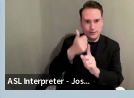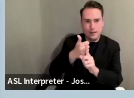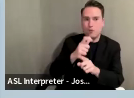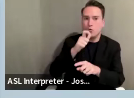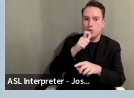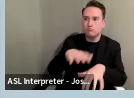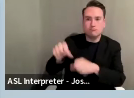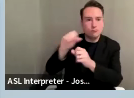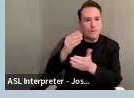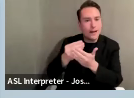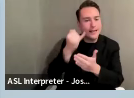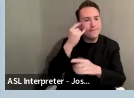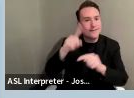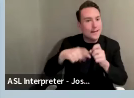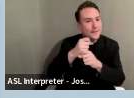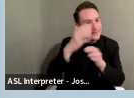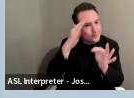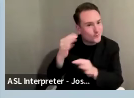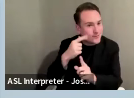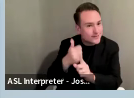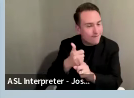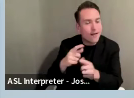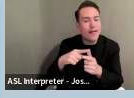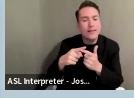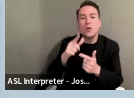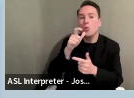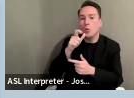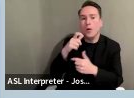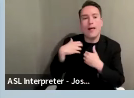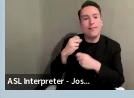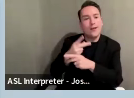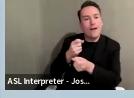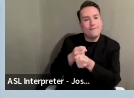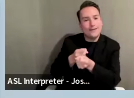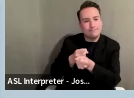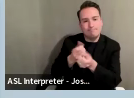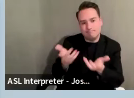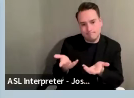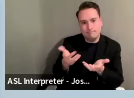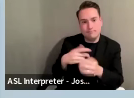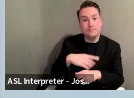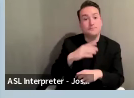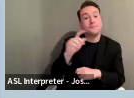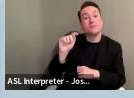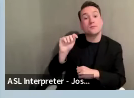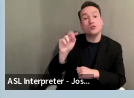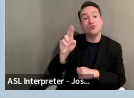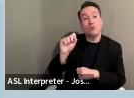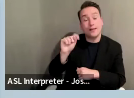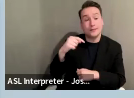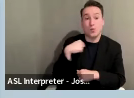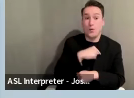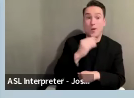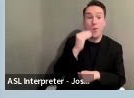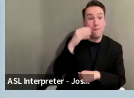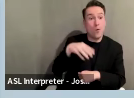they are incapacitated, and who should be their healthcare advocate if they're incapacitated. The trust is something that we homeowners should create